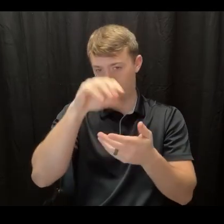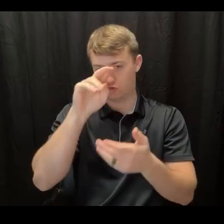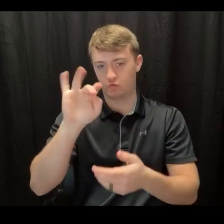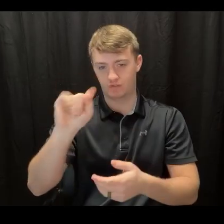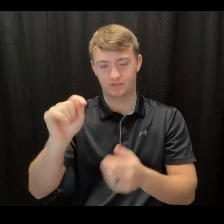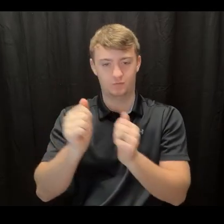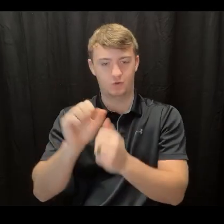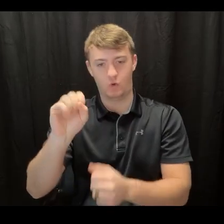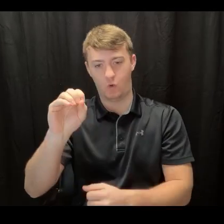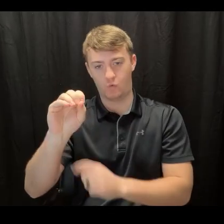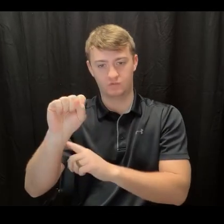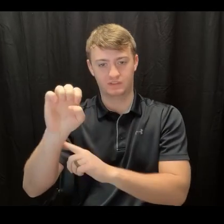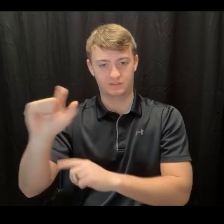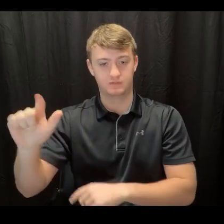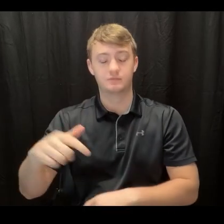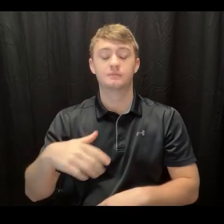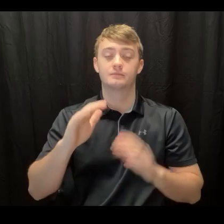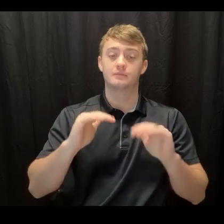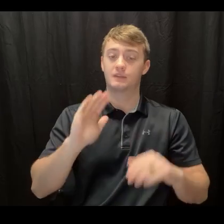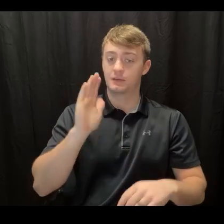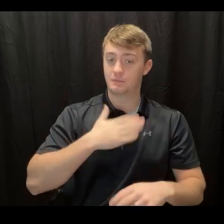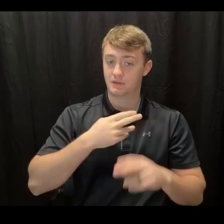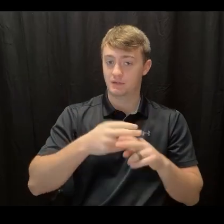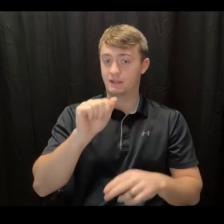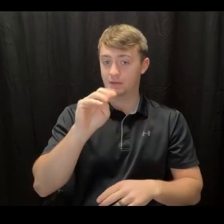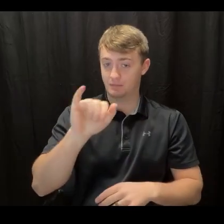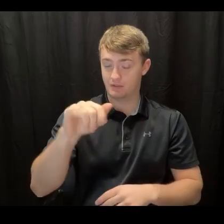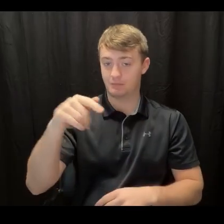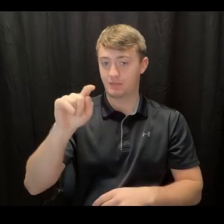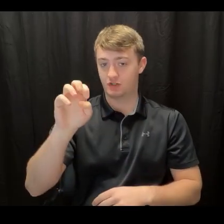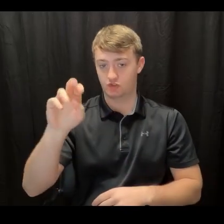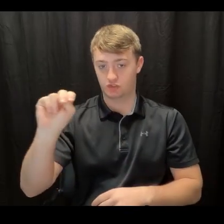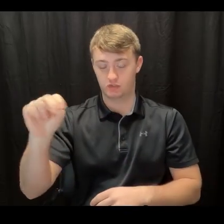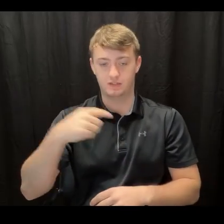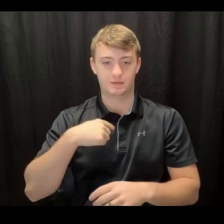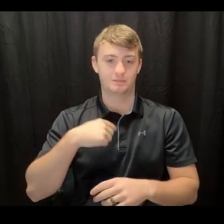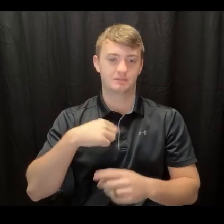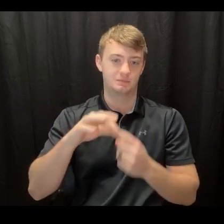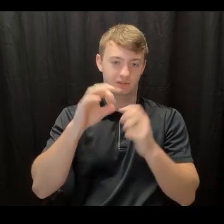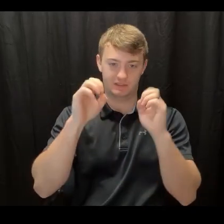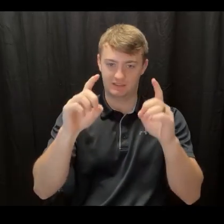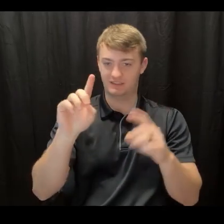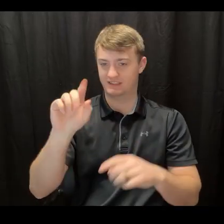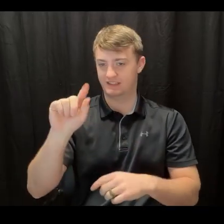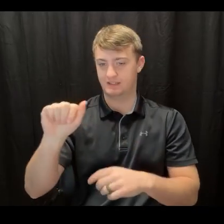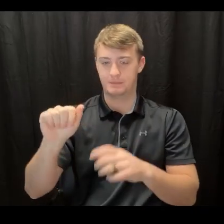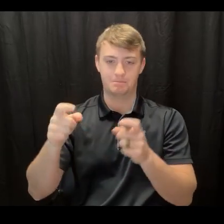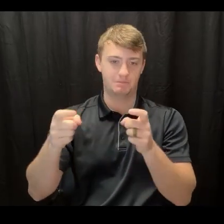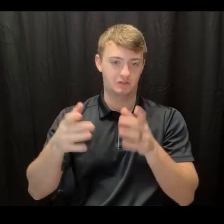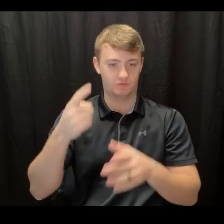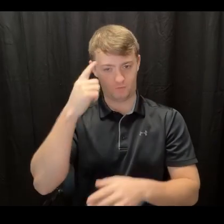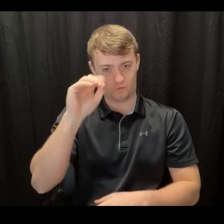in OSIL. Hi, my name is Amy Patterson, and I am the Special Education Data Manager for